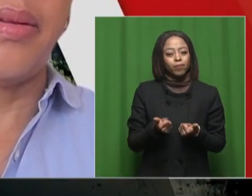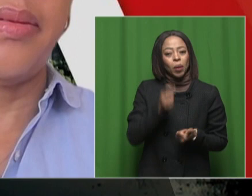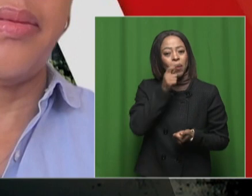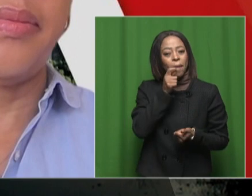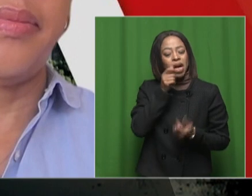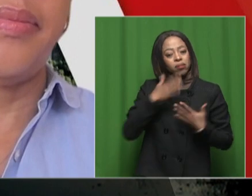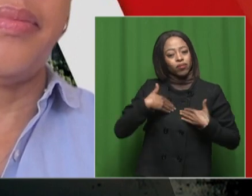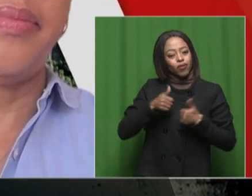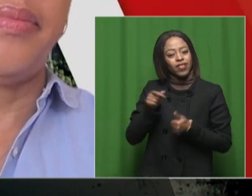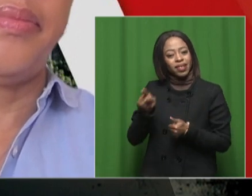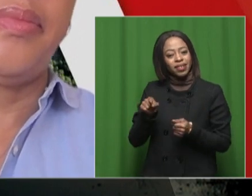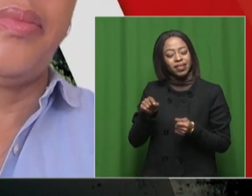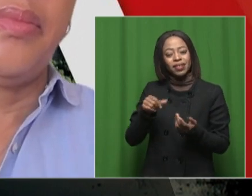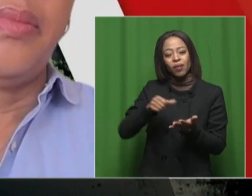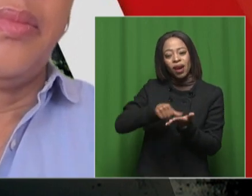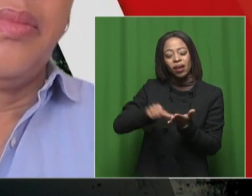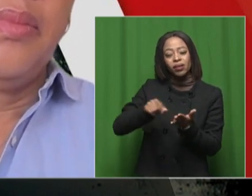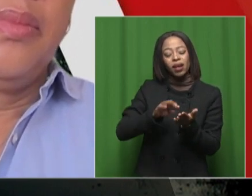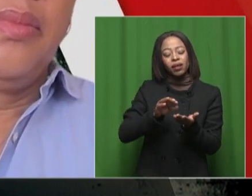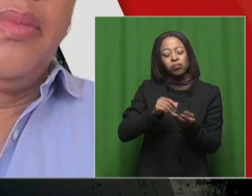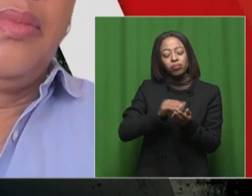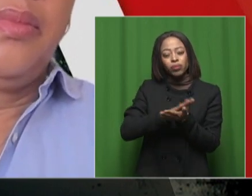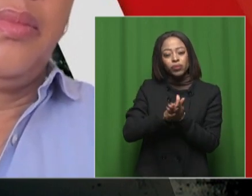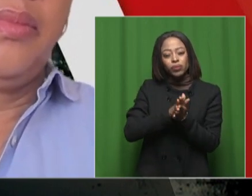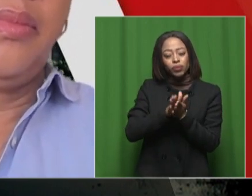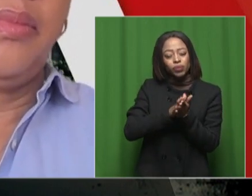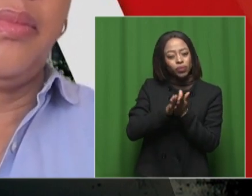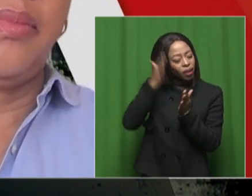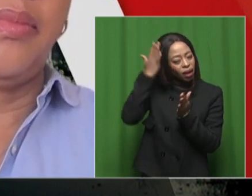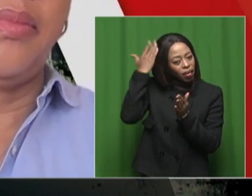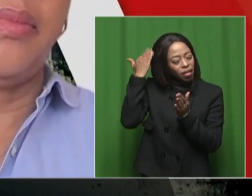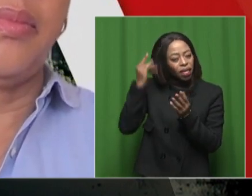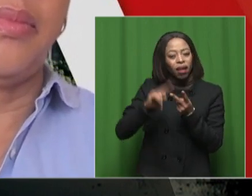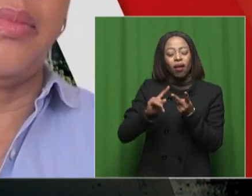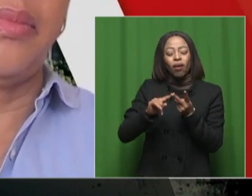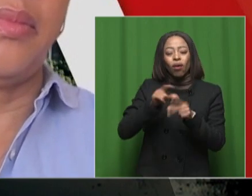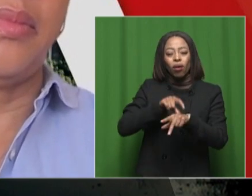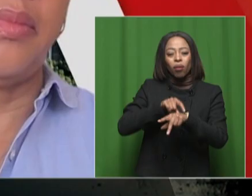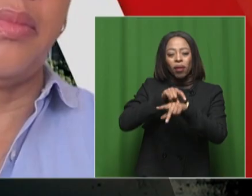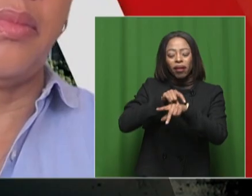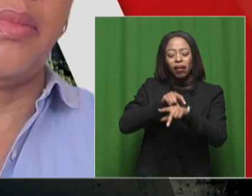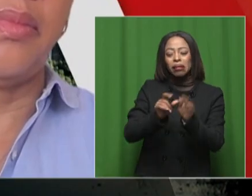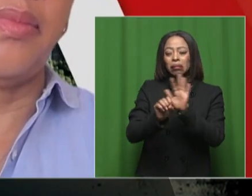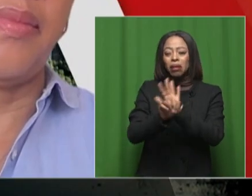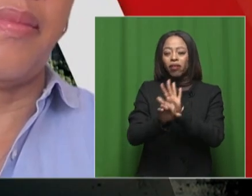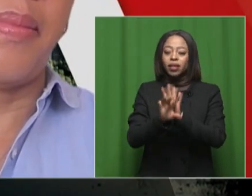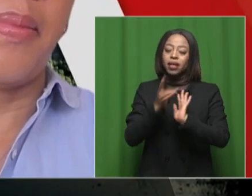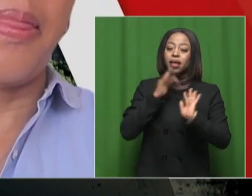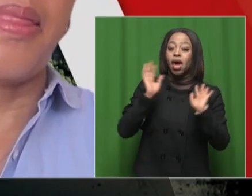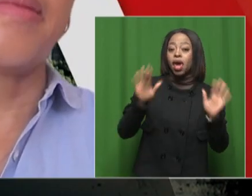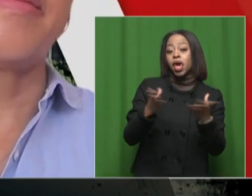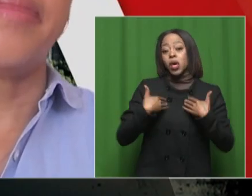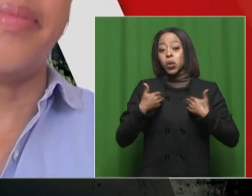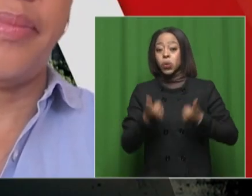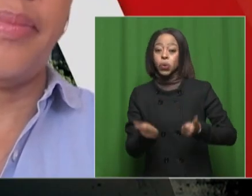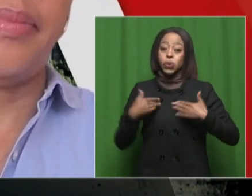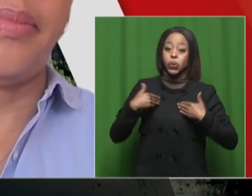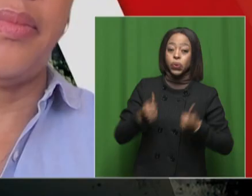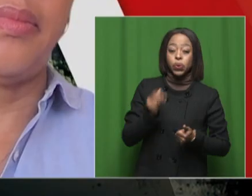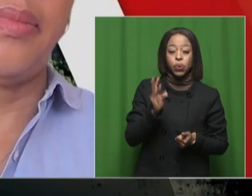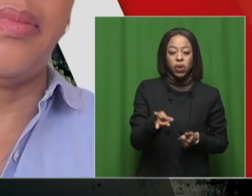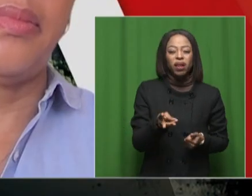out, the ointments, whatever medication may be out there being advertised with claims of curing